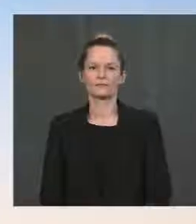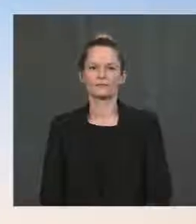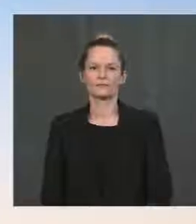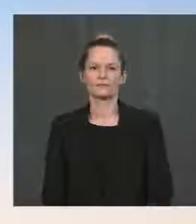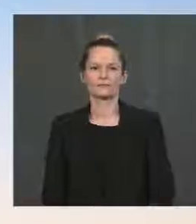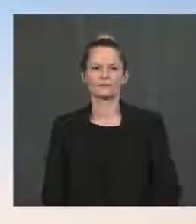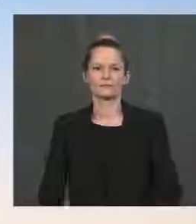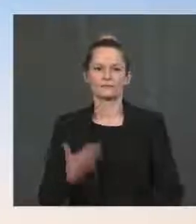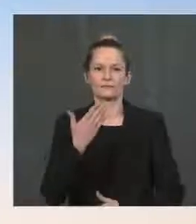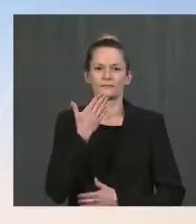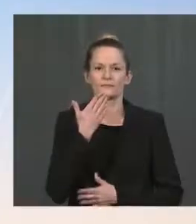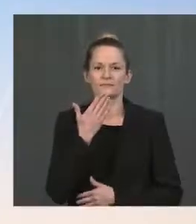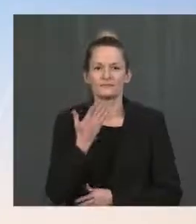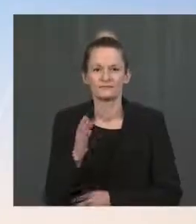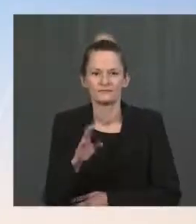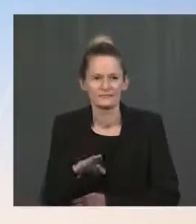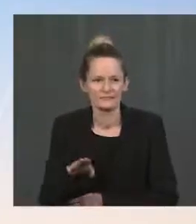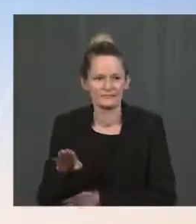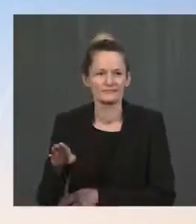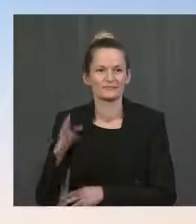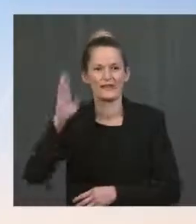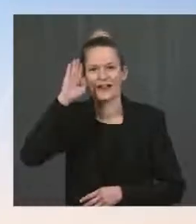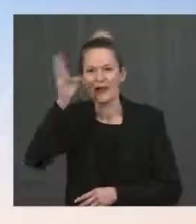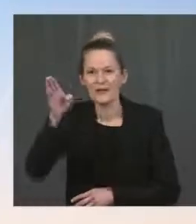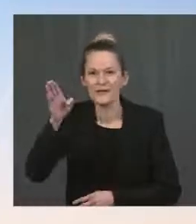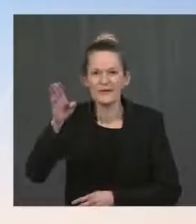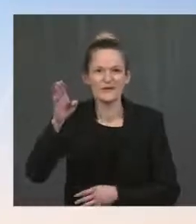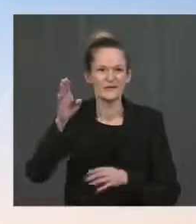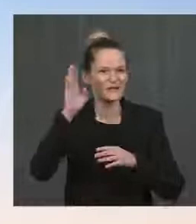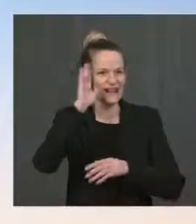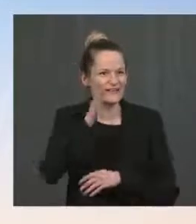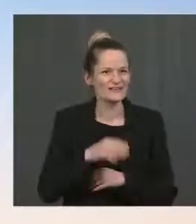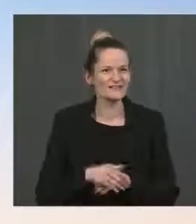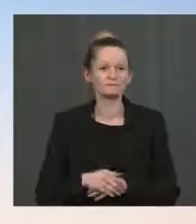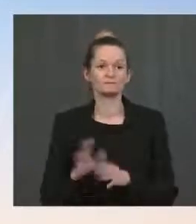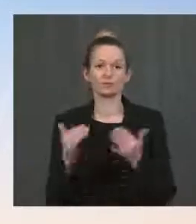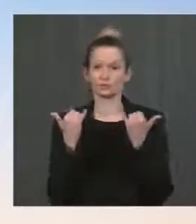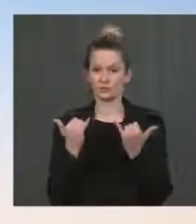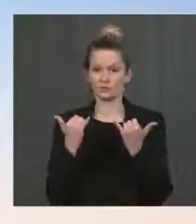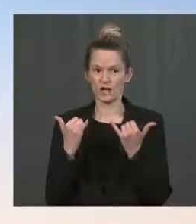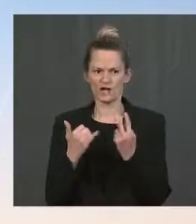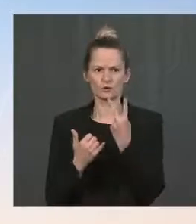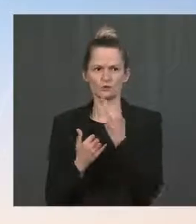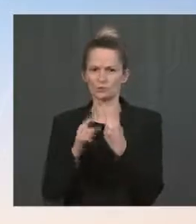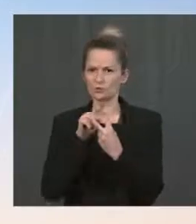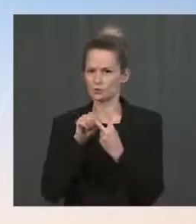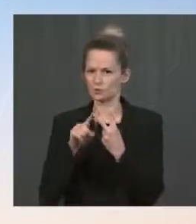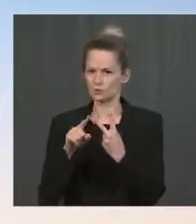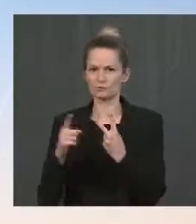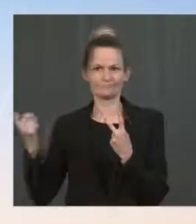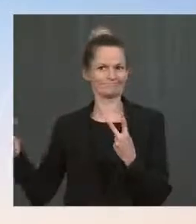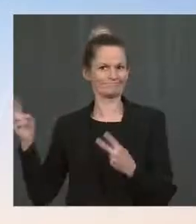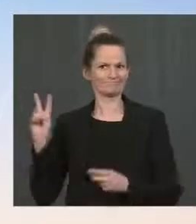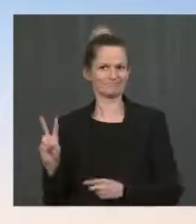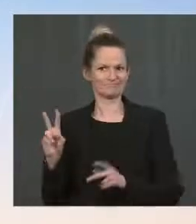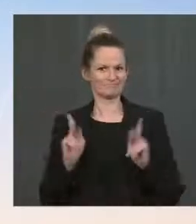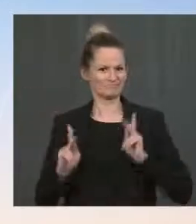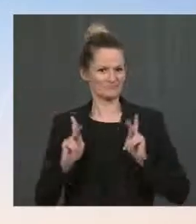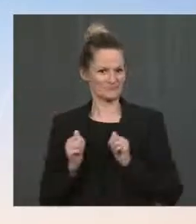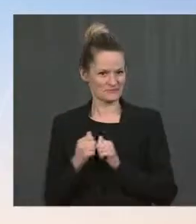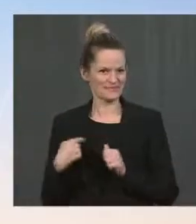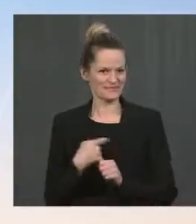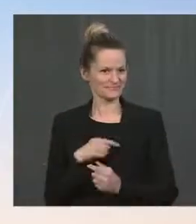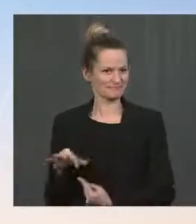Okay. So today we have two special guests. Secretary of Agriculture Tom Vilsack and National Economic